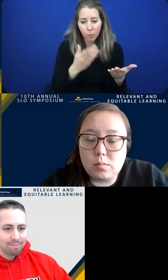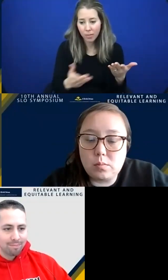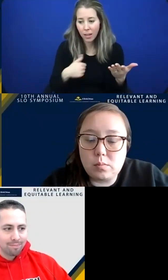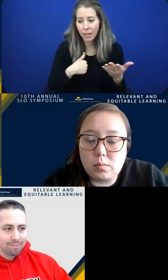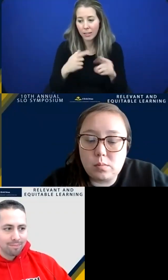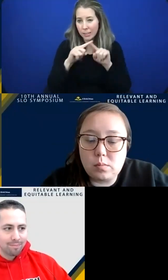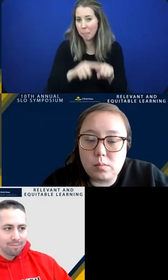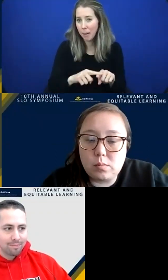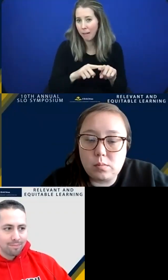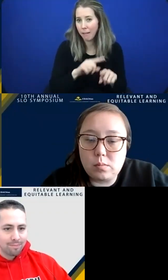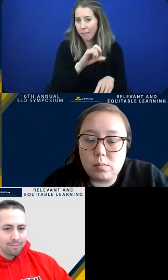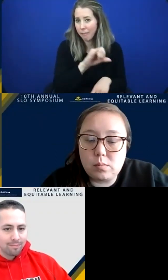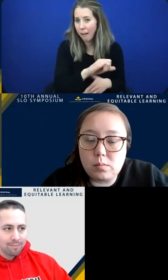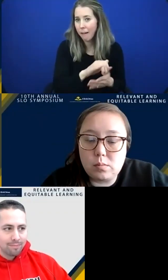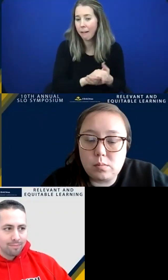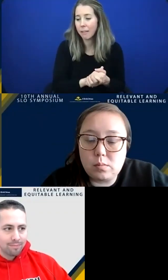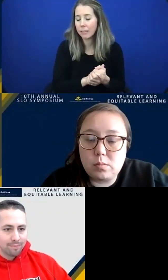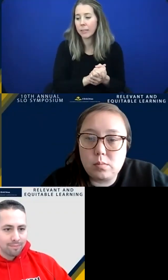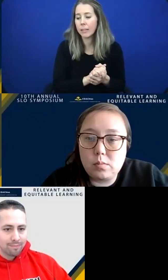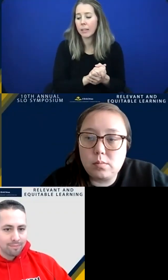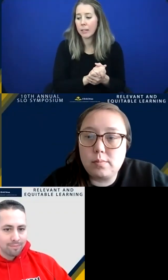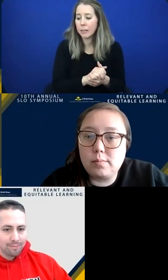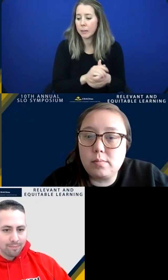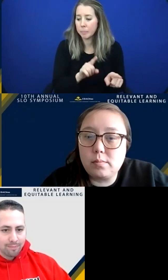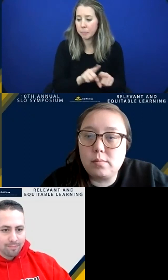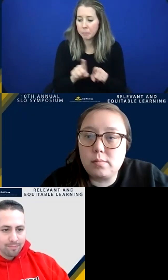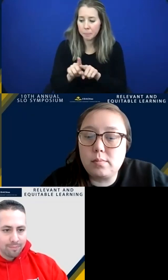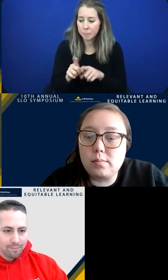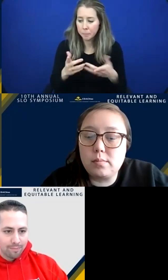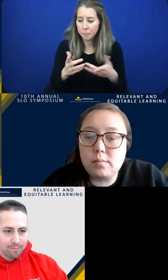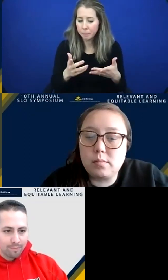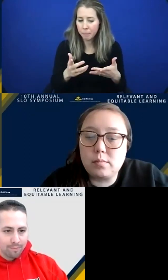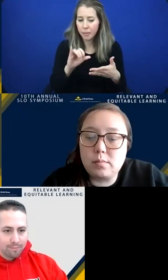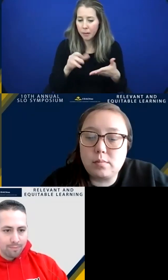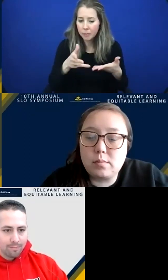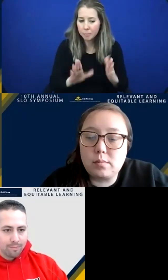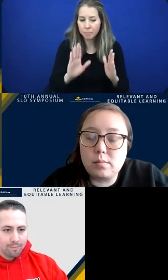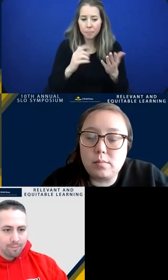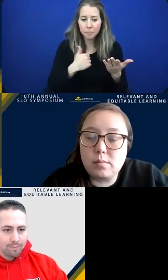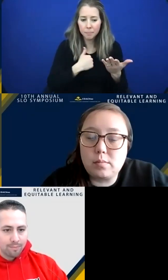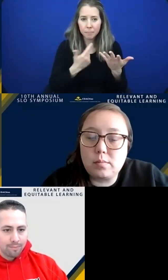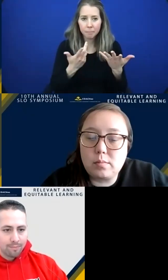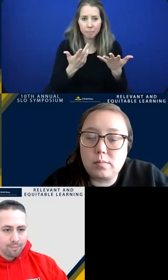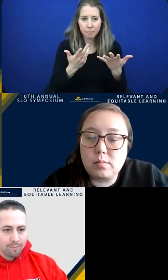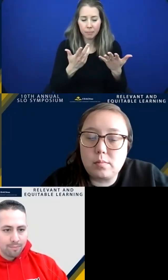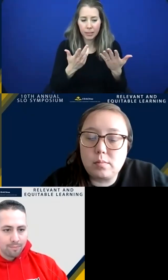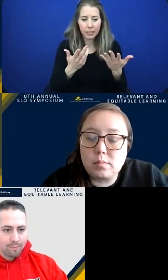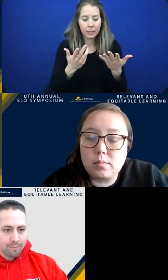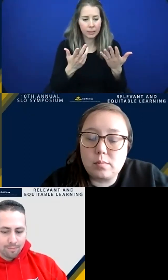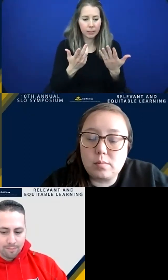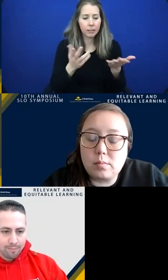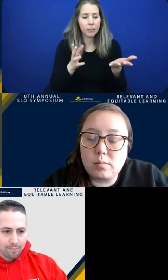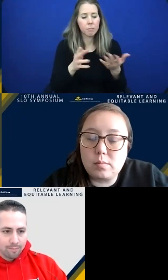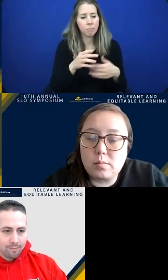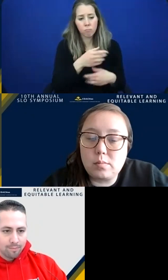lean on and position myself. And it allows me to get across the institution, as well as to underscore the fact